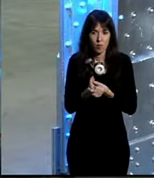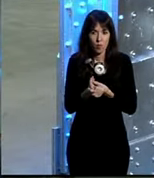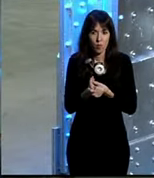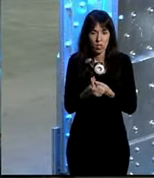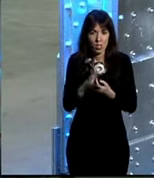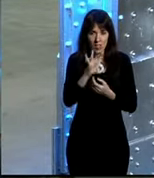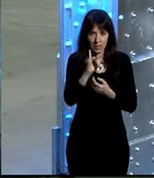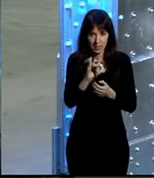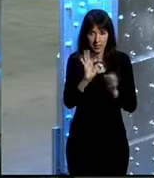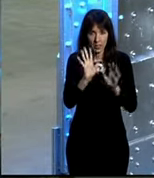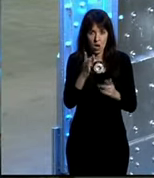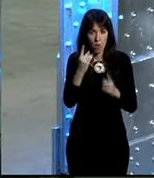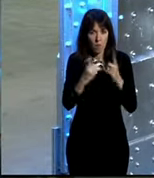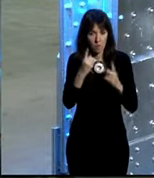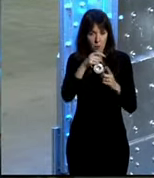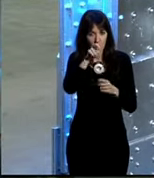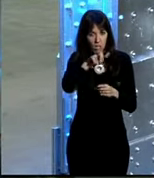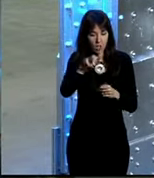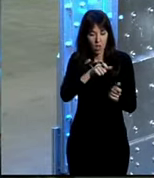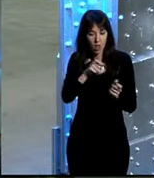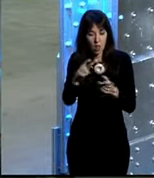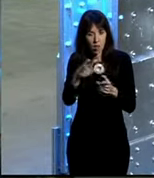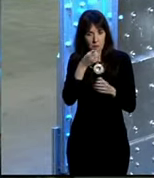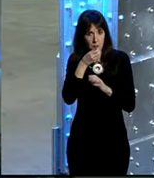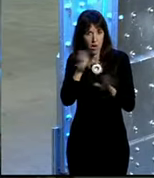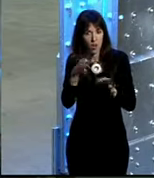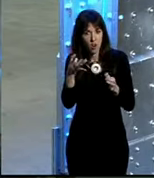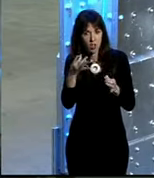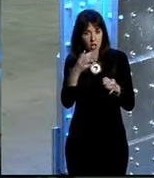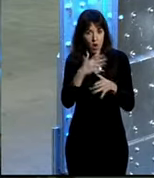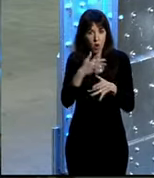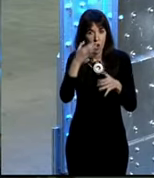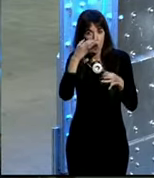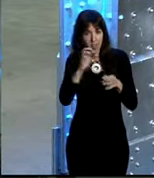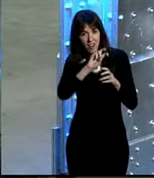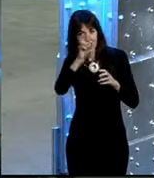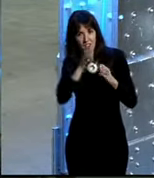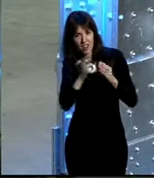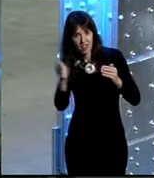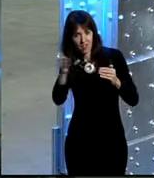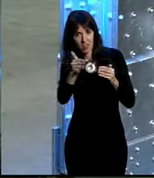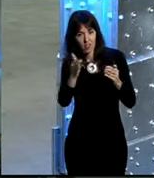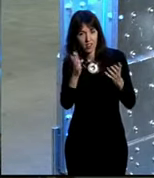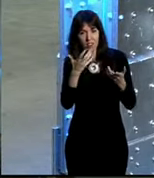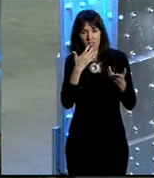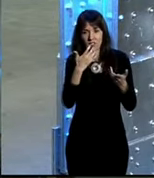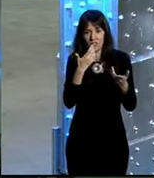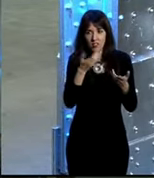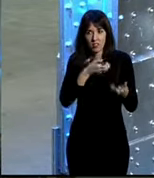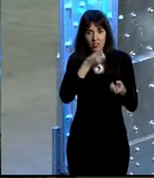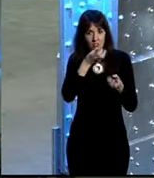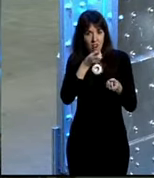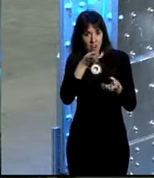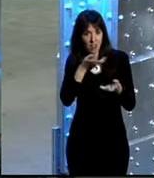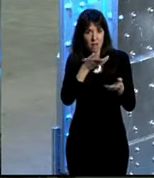alternate reality games, for instance, where you have a physical action as part of a narrative. I've done very little in that space, but there are other